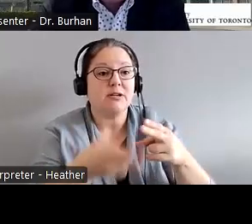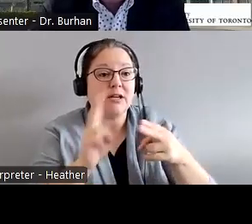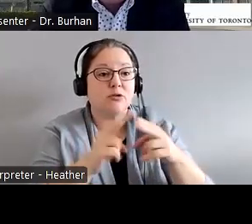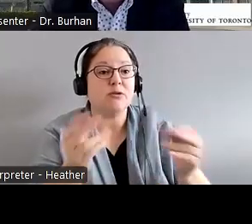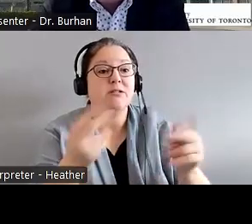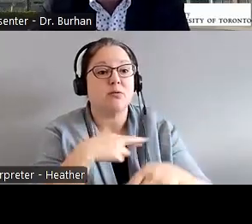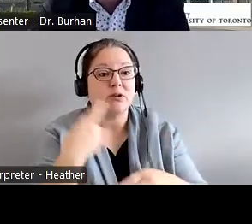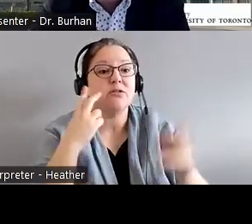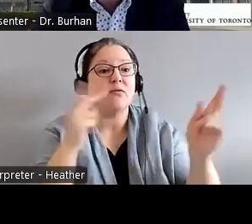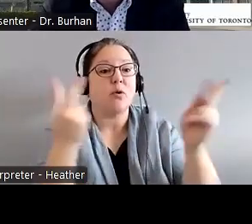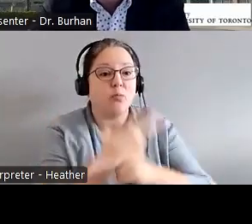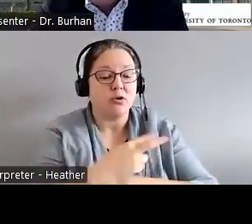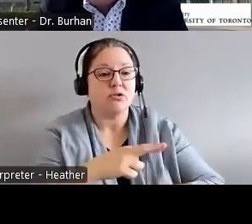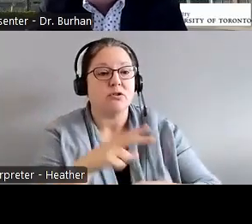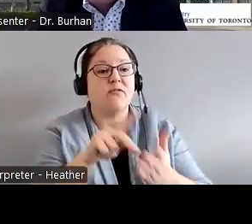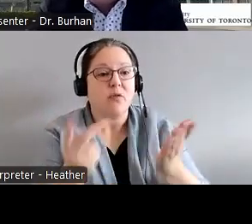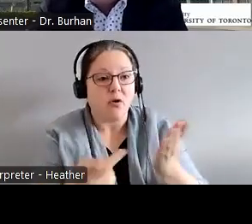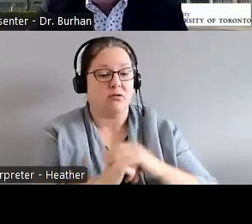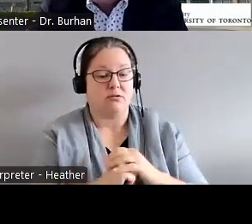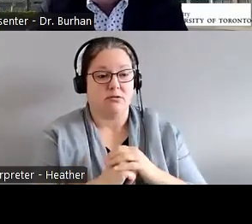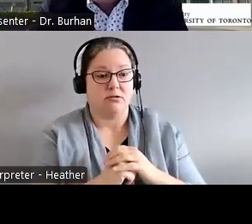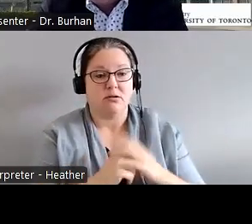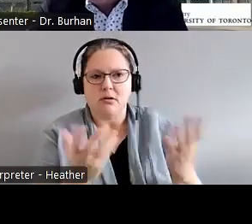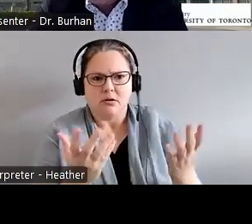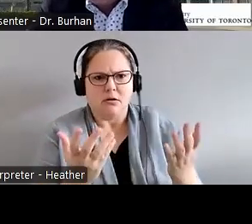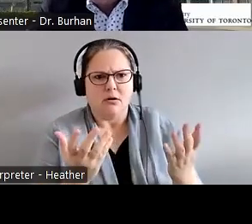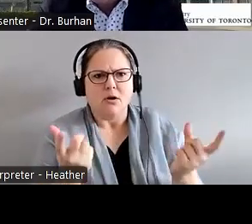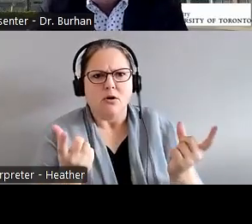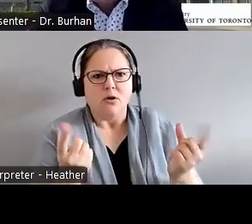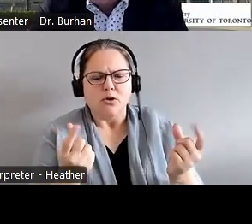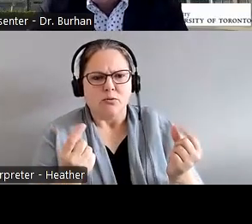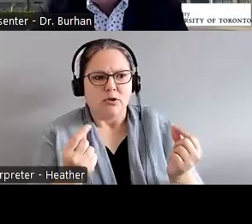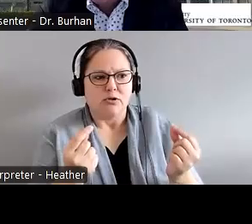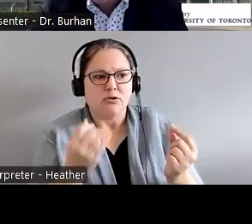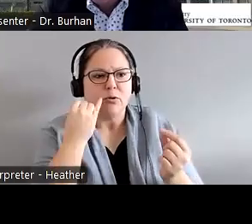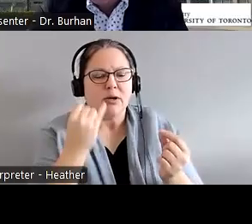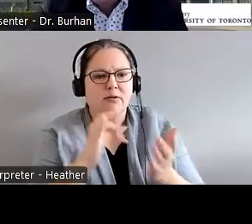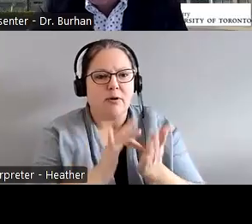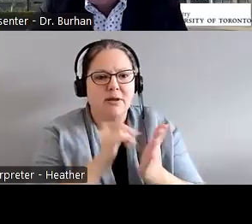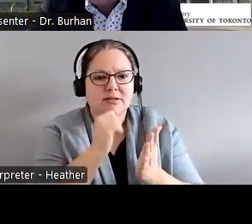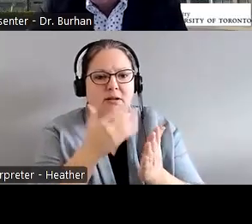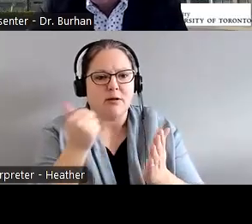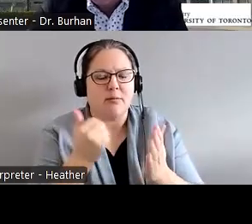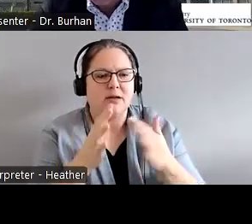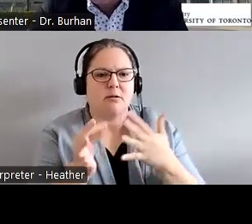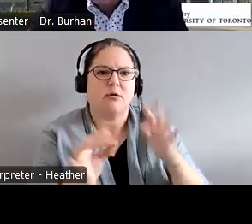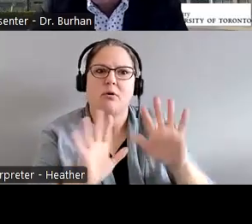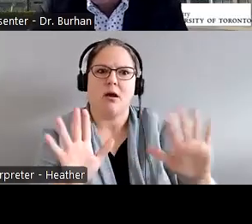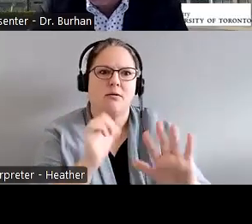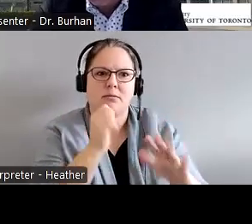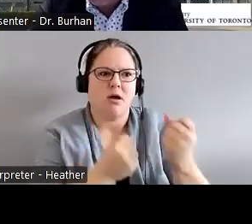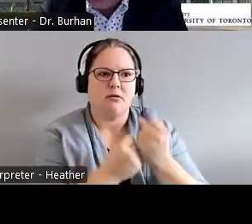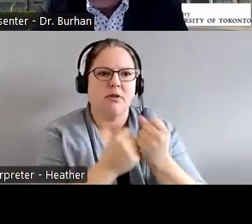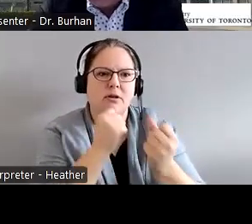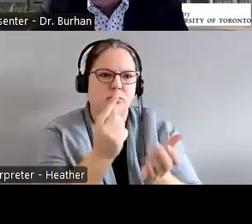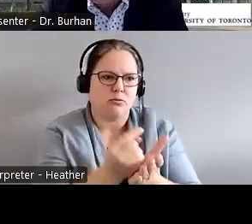leads to other options. So what do we do if antidepressant may not be the best option? I mean, I'm not advocating at all that you don't treat